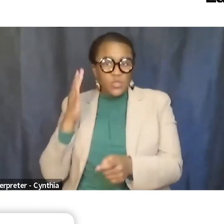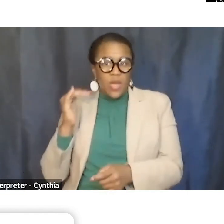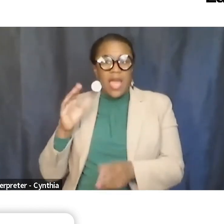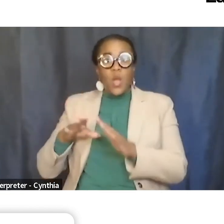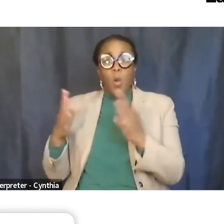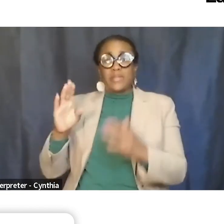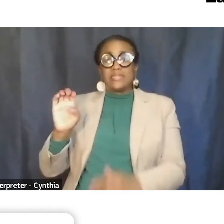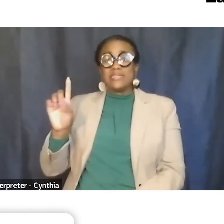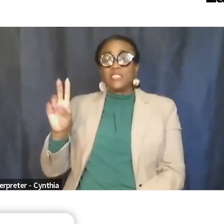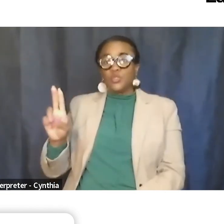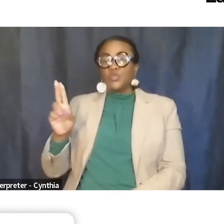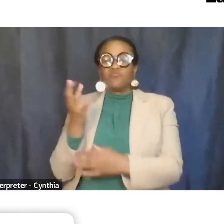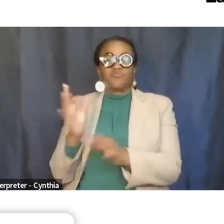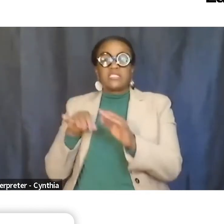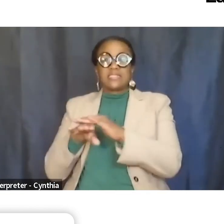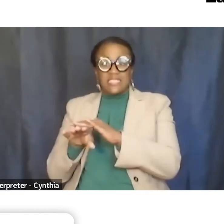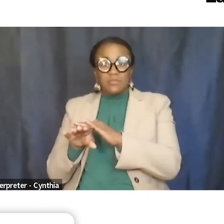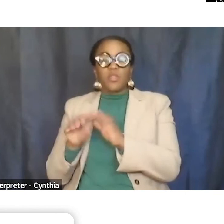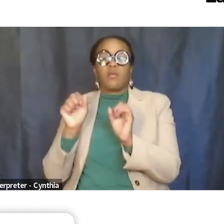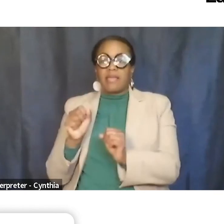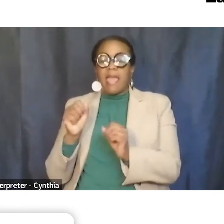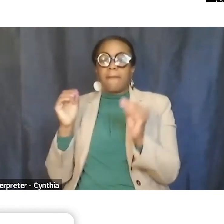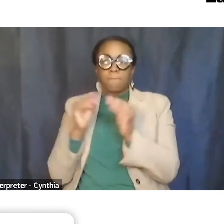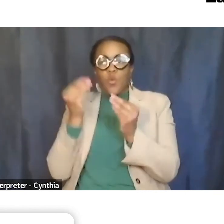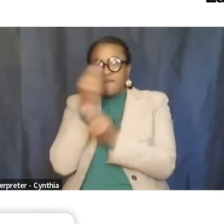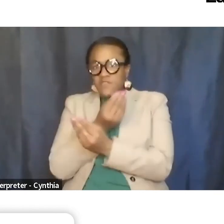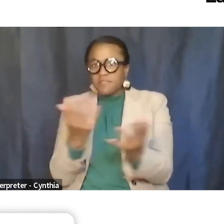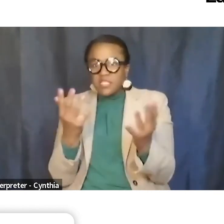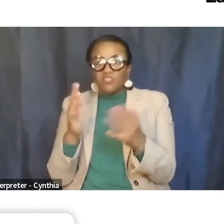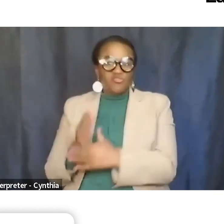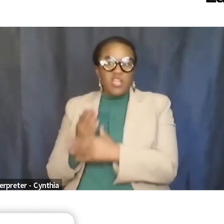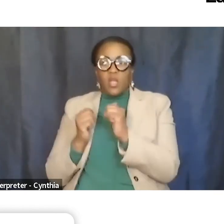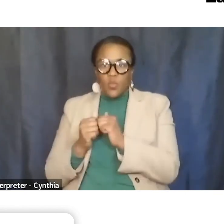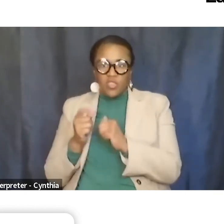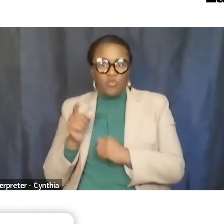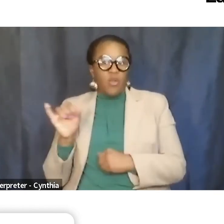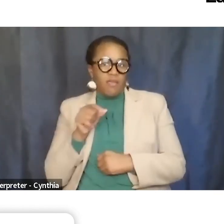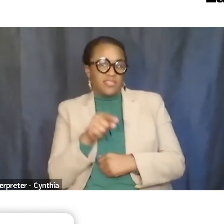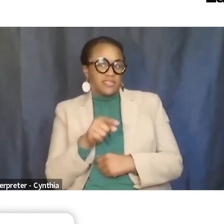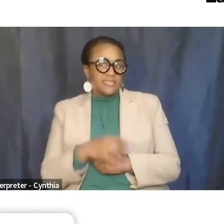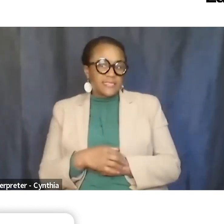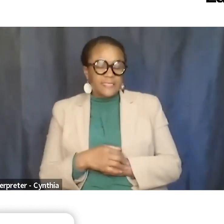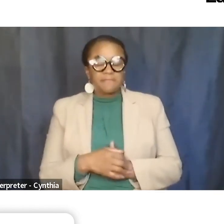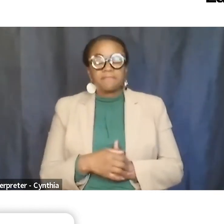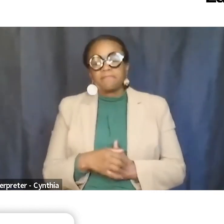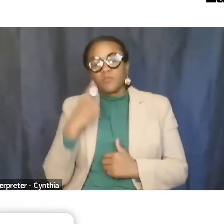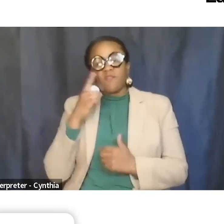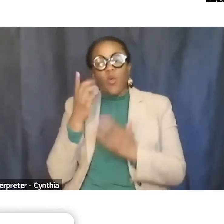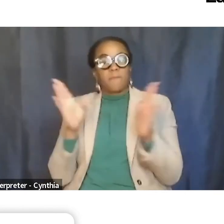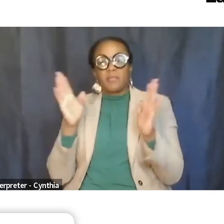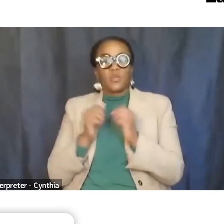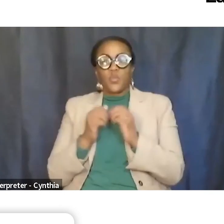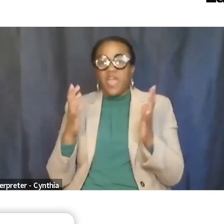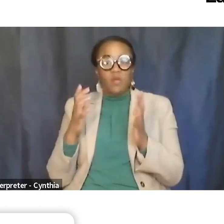free and accessible, so we can bring information like this, to the public without